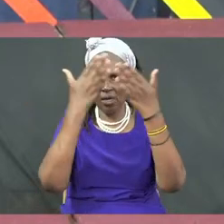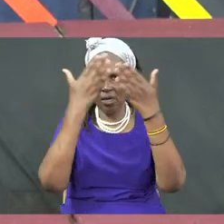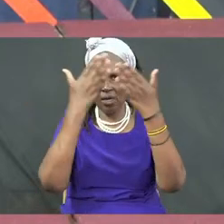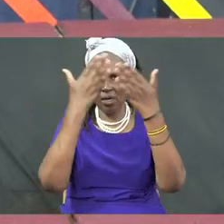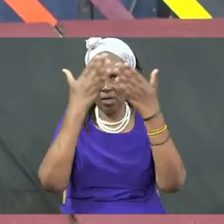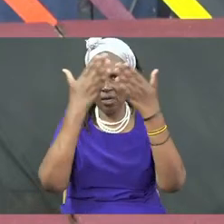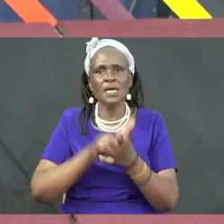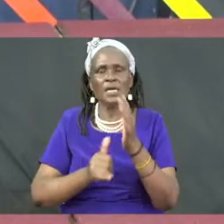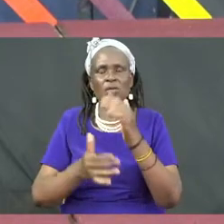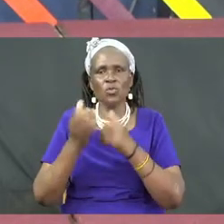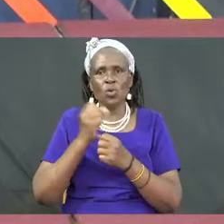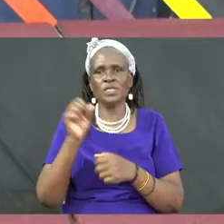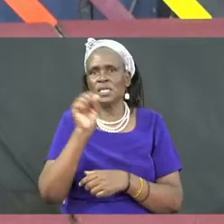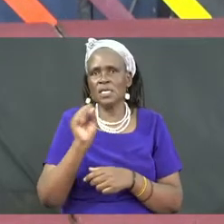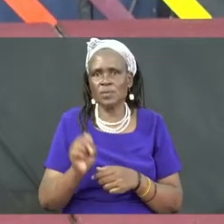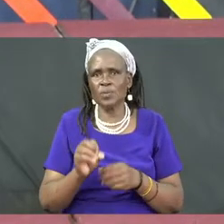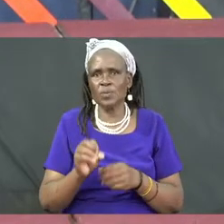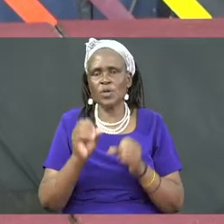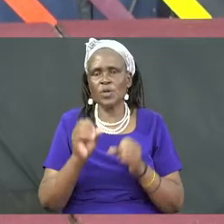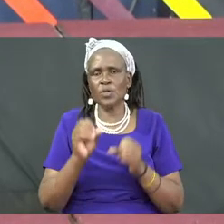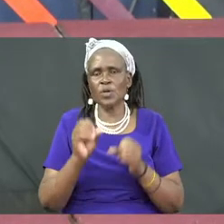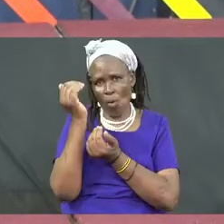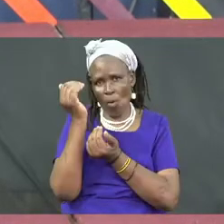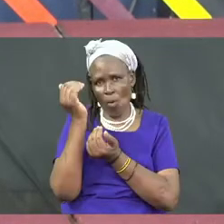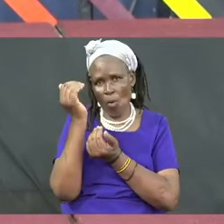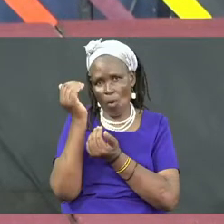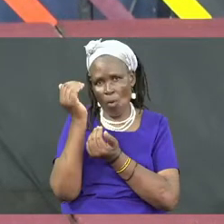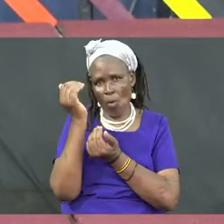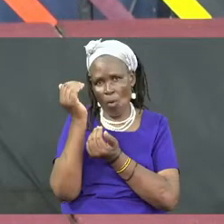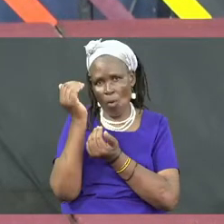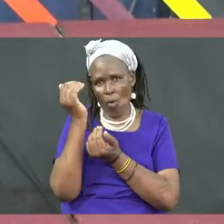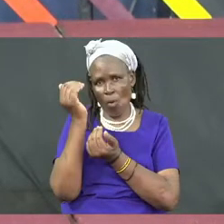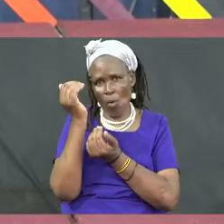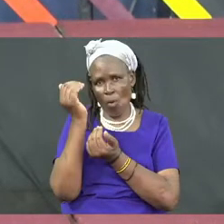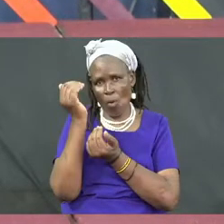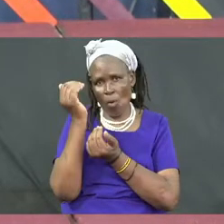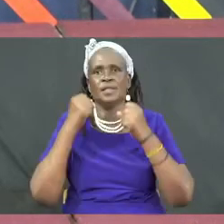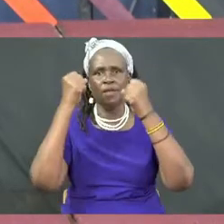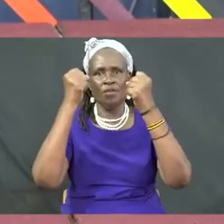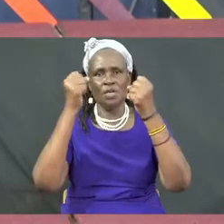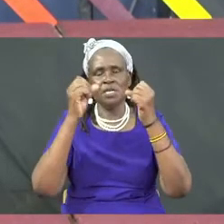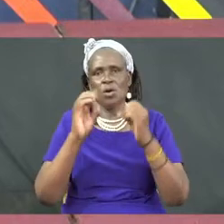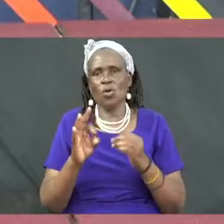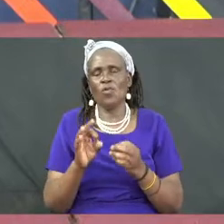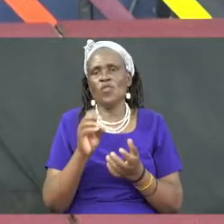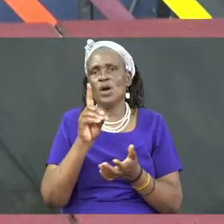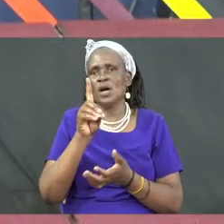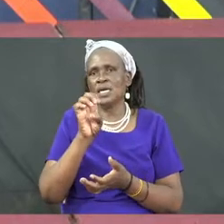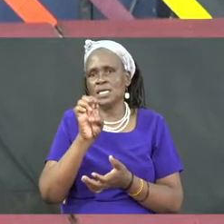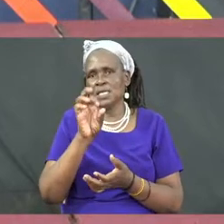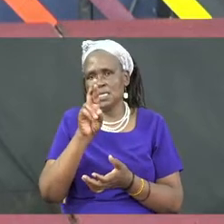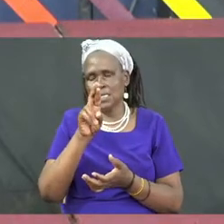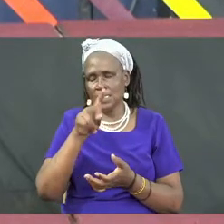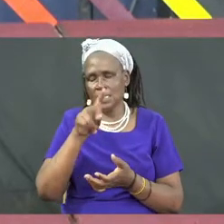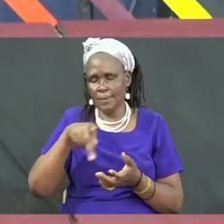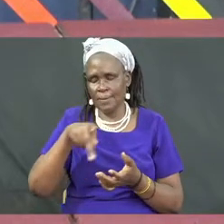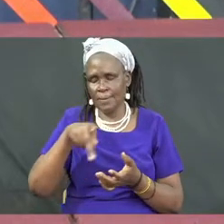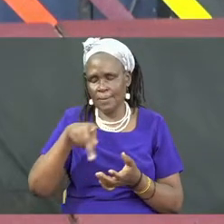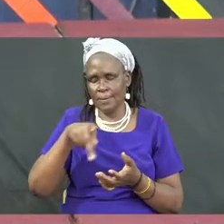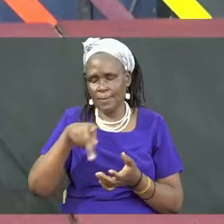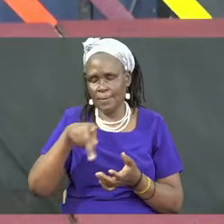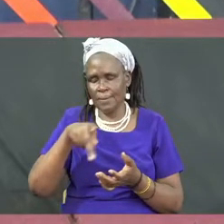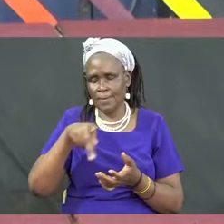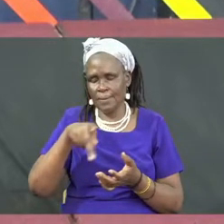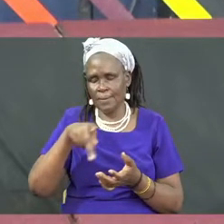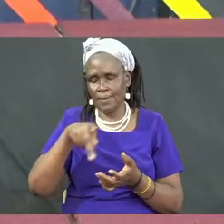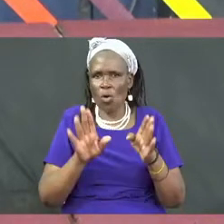It was the spring of hope. It was the winter of despair. These are the